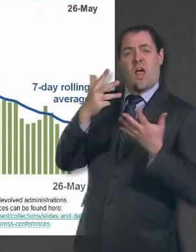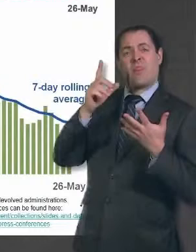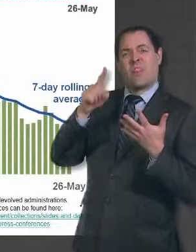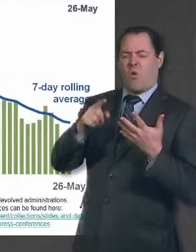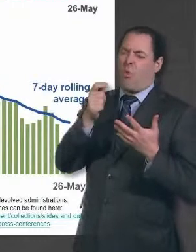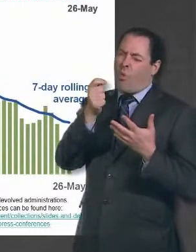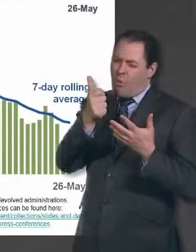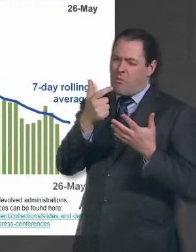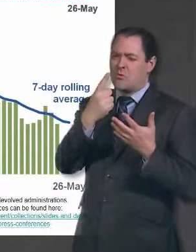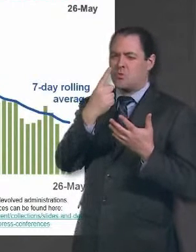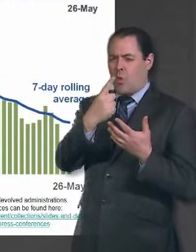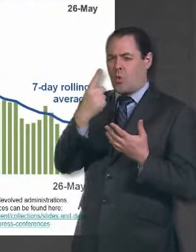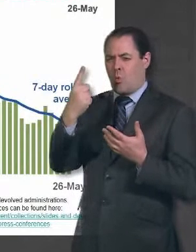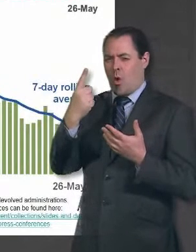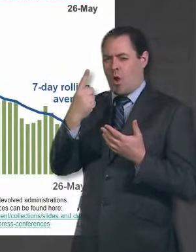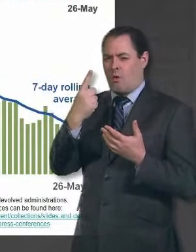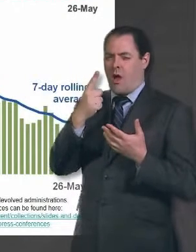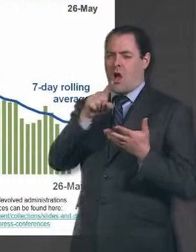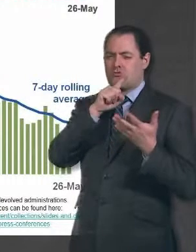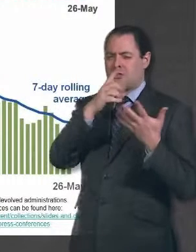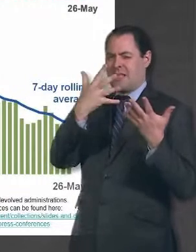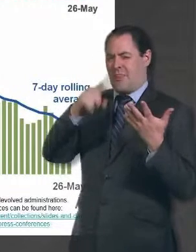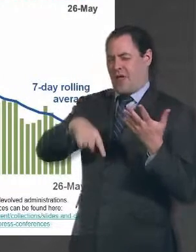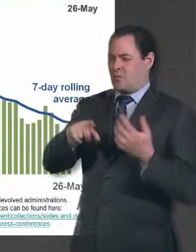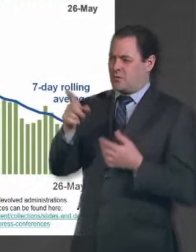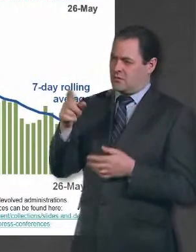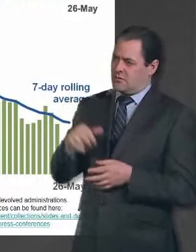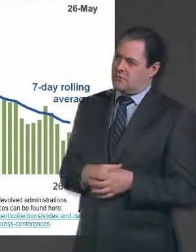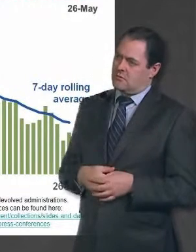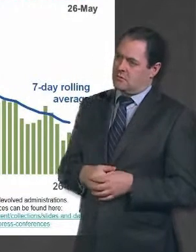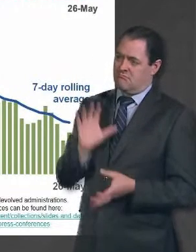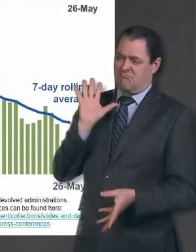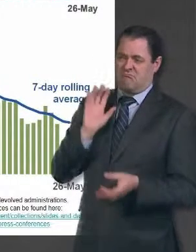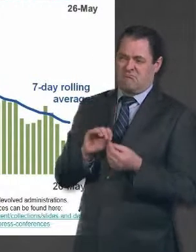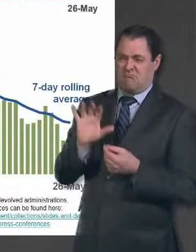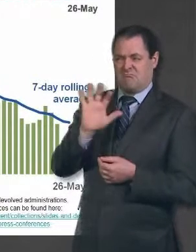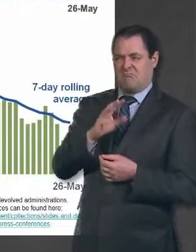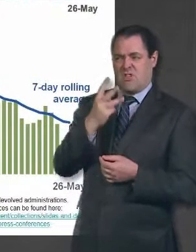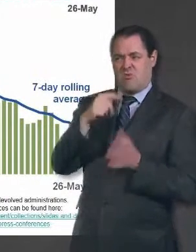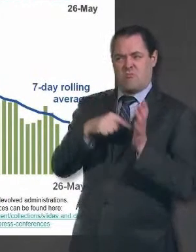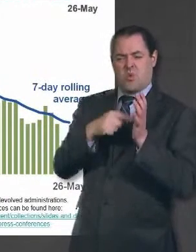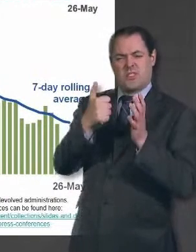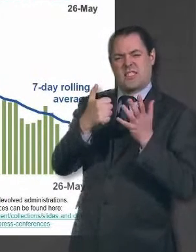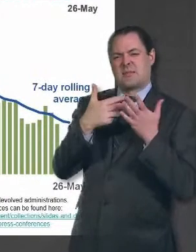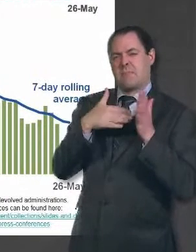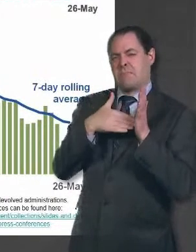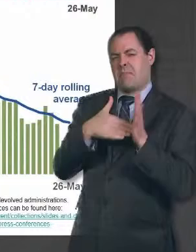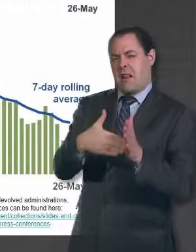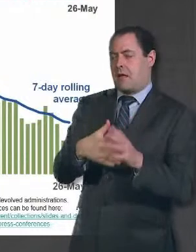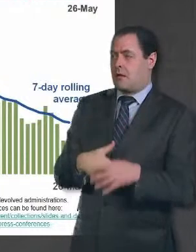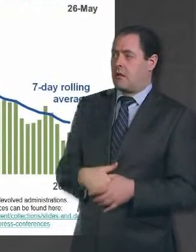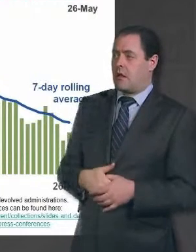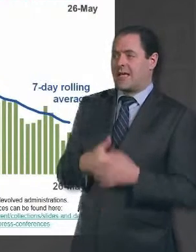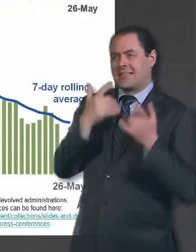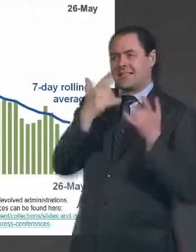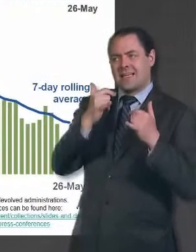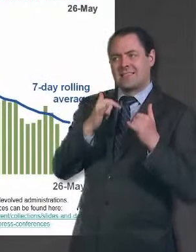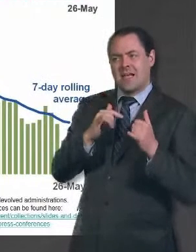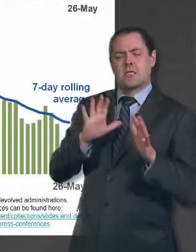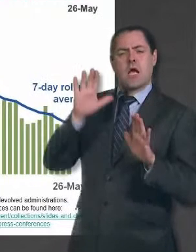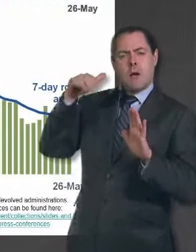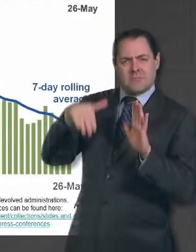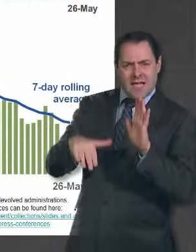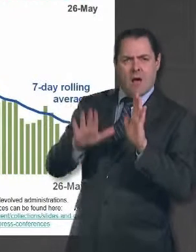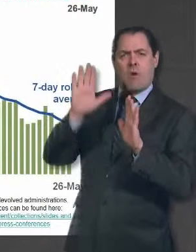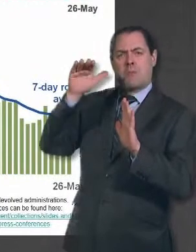a total of 3.6 million tests. The numbers of tests fluctuate, and that's partly because we are sending